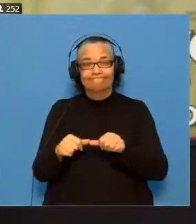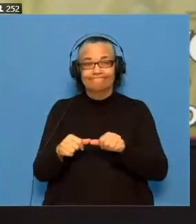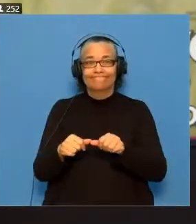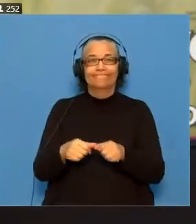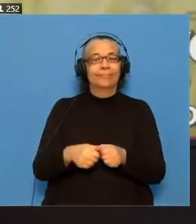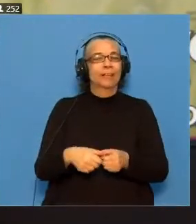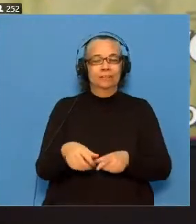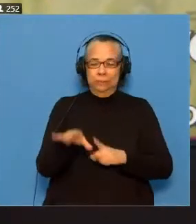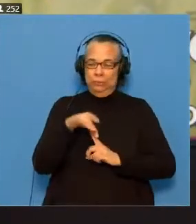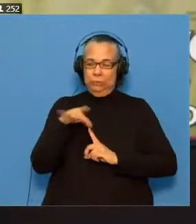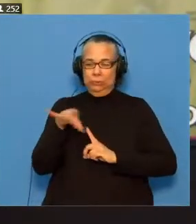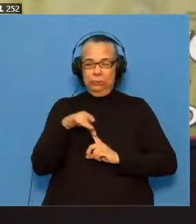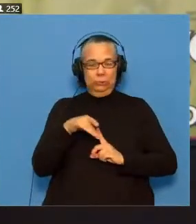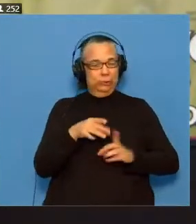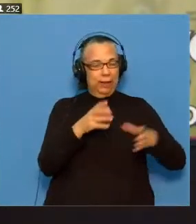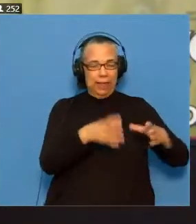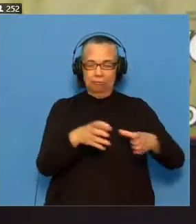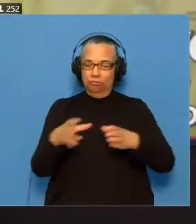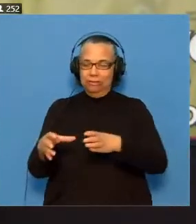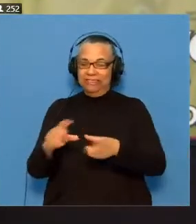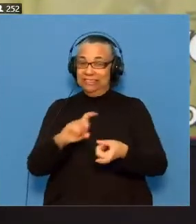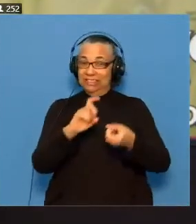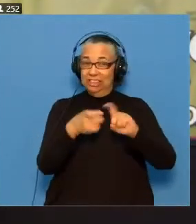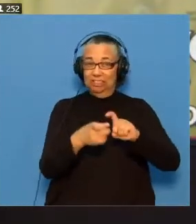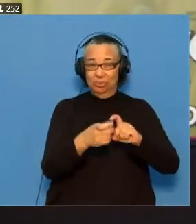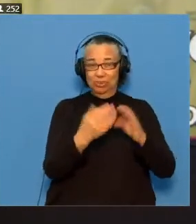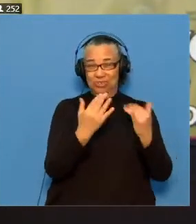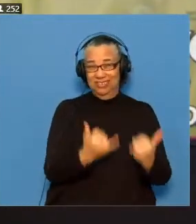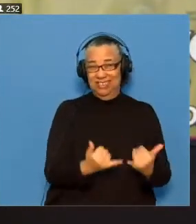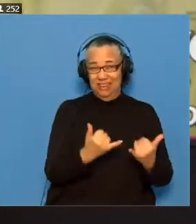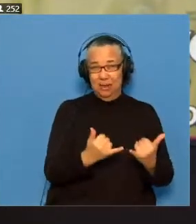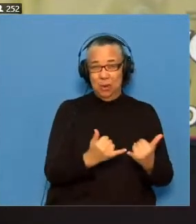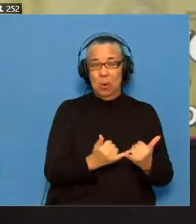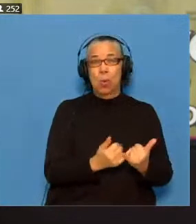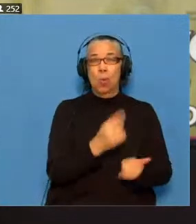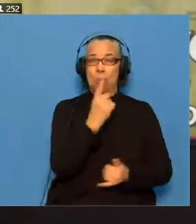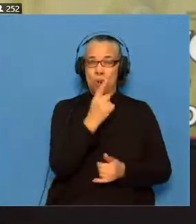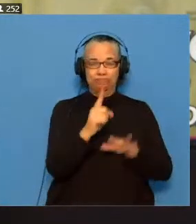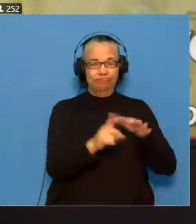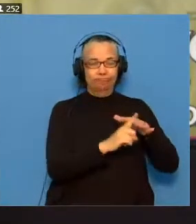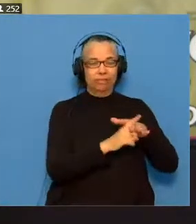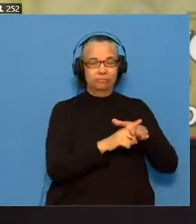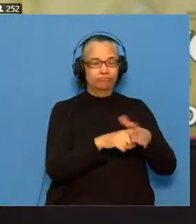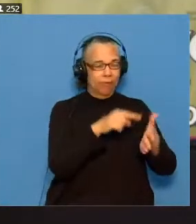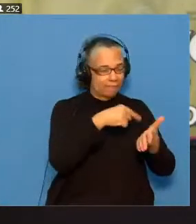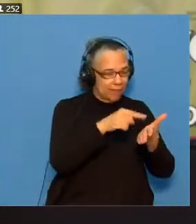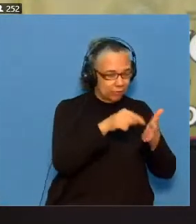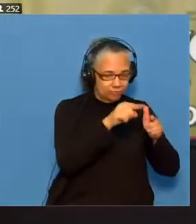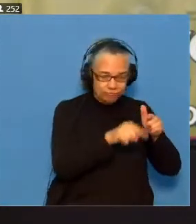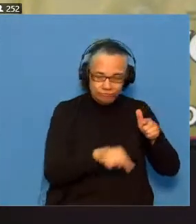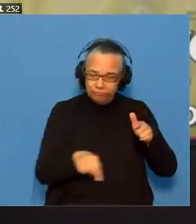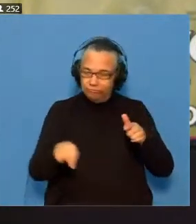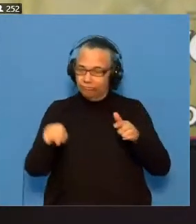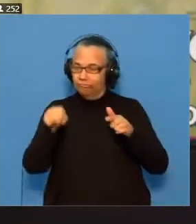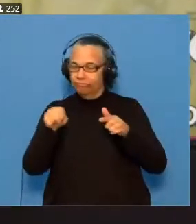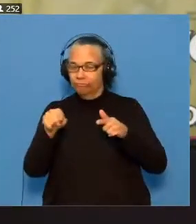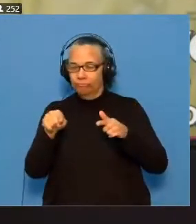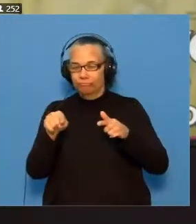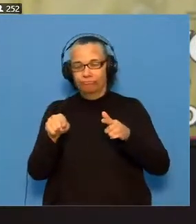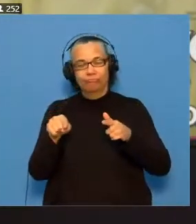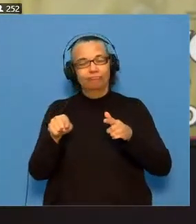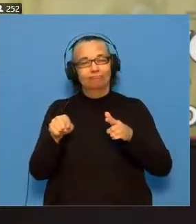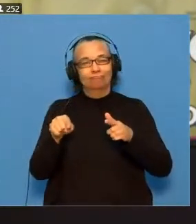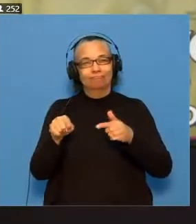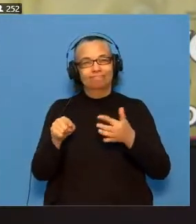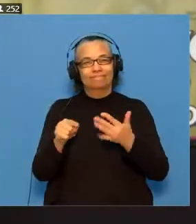may change. Today's update has 1 case moving from under investigation to local transmission with a known contact or